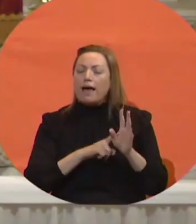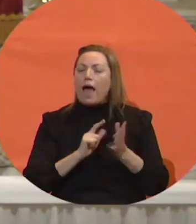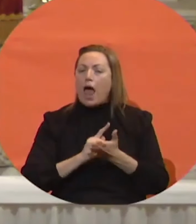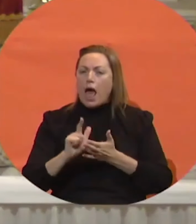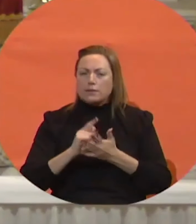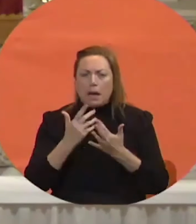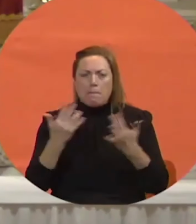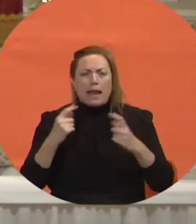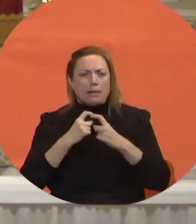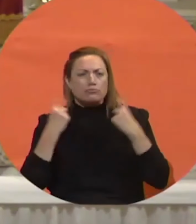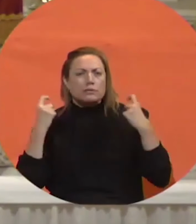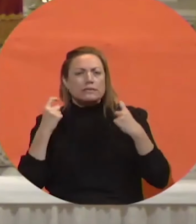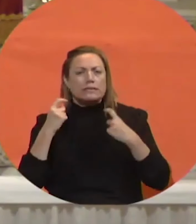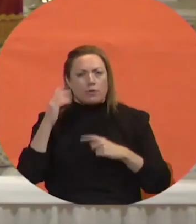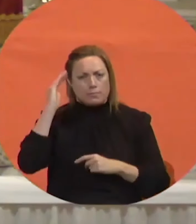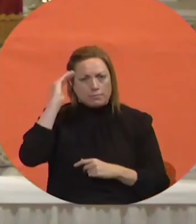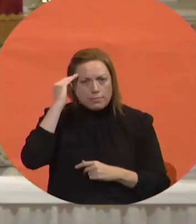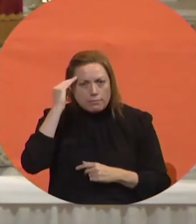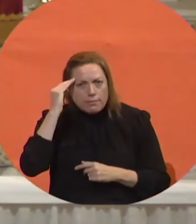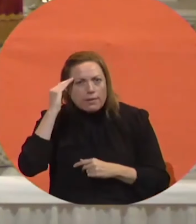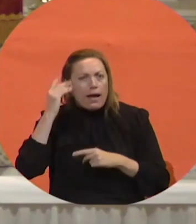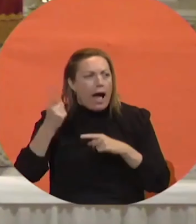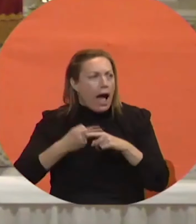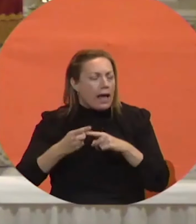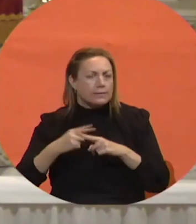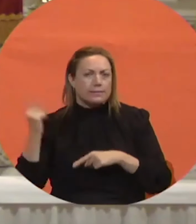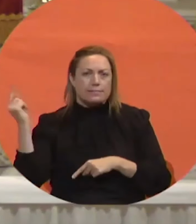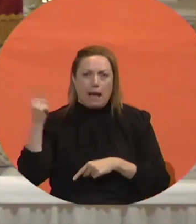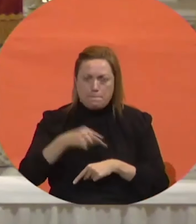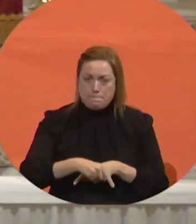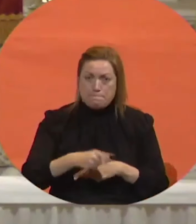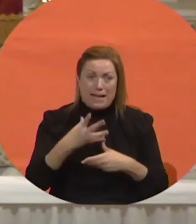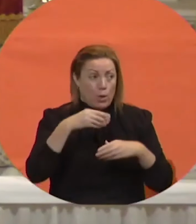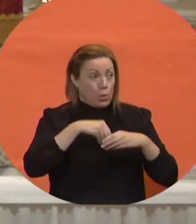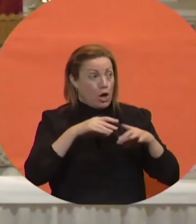many lands, including Australia itself.